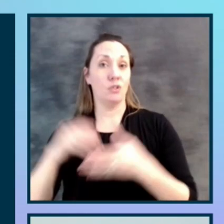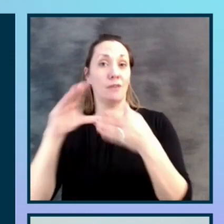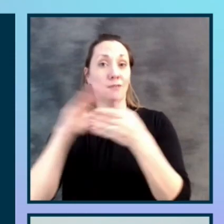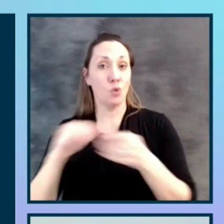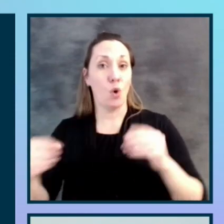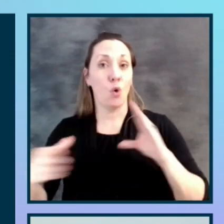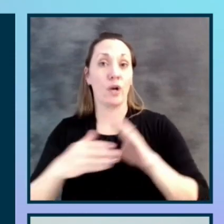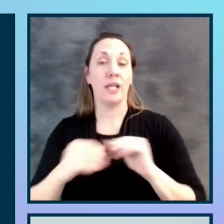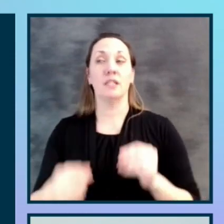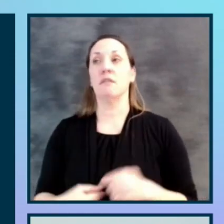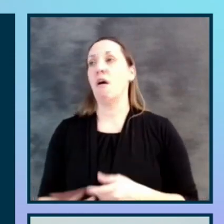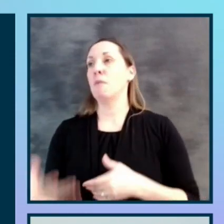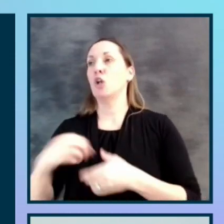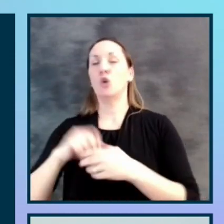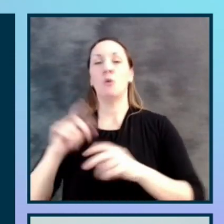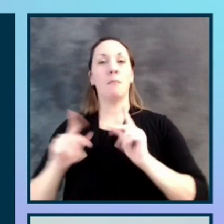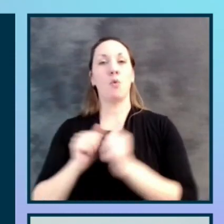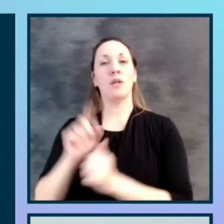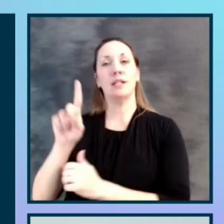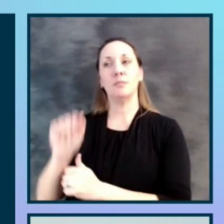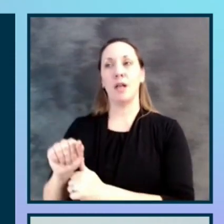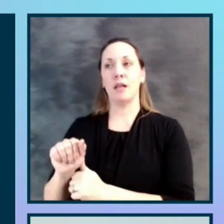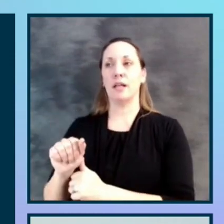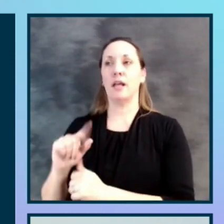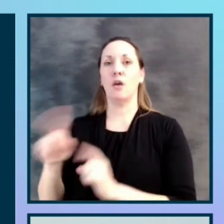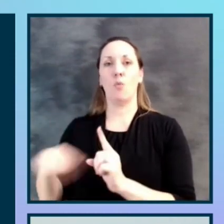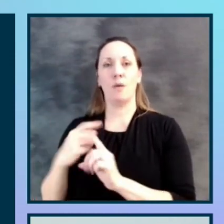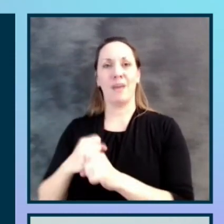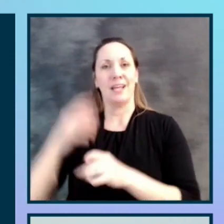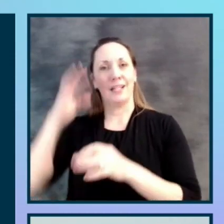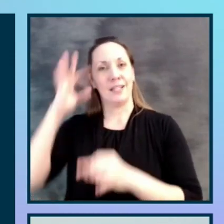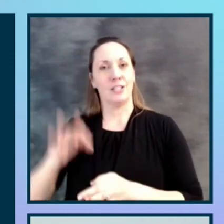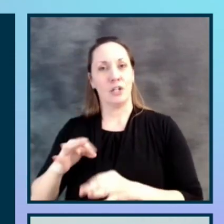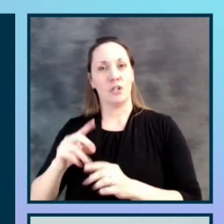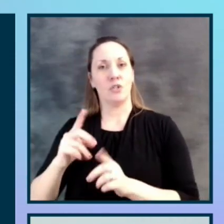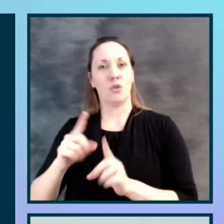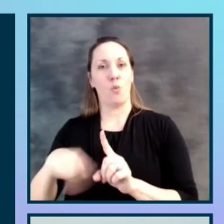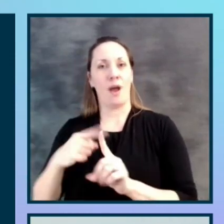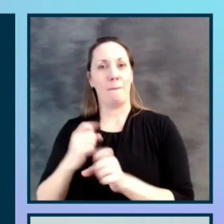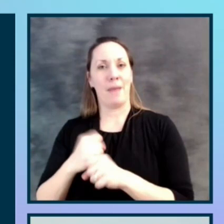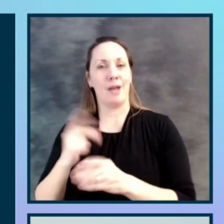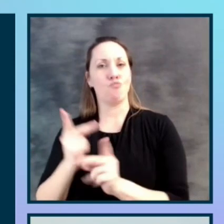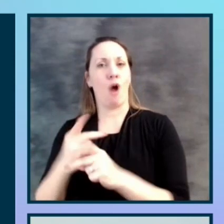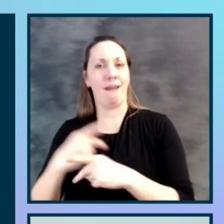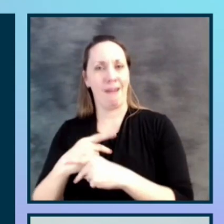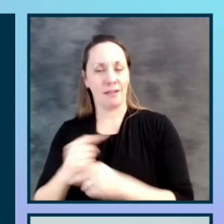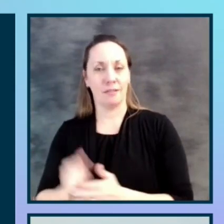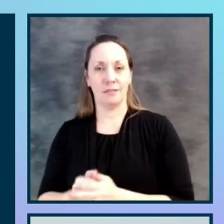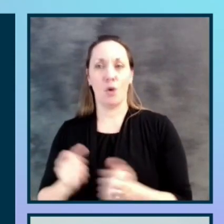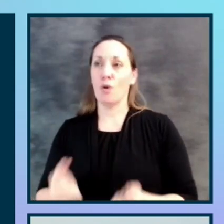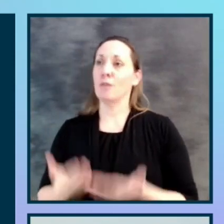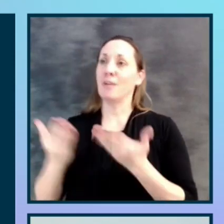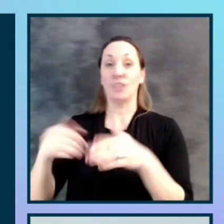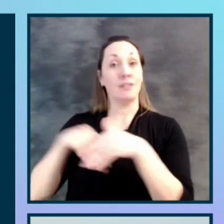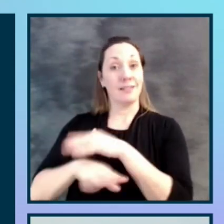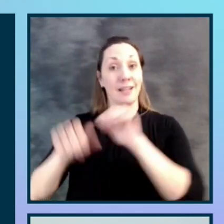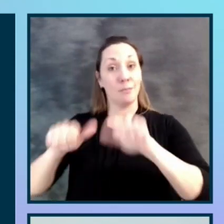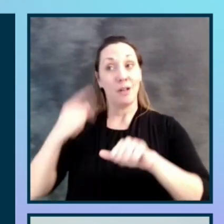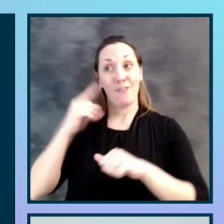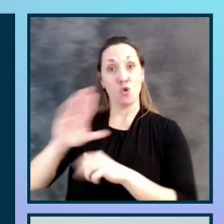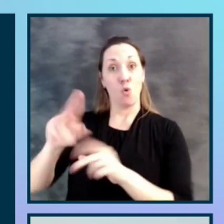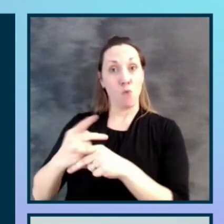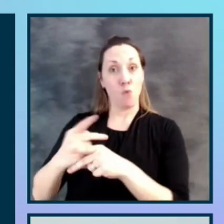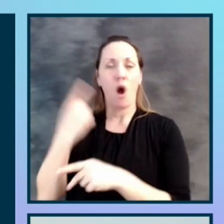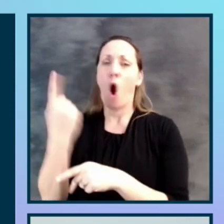with disabilities to weigh in on decisions while building products. When you're pitching accessibility for your product, always